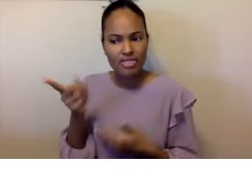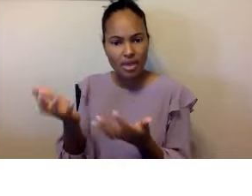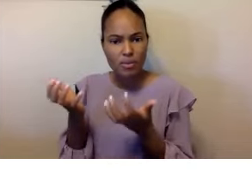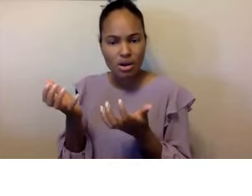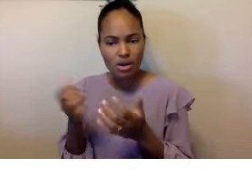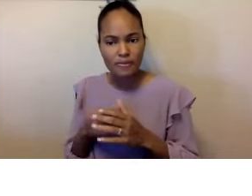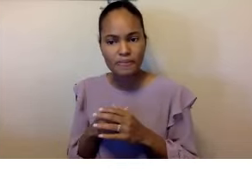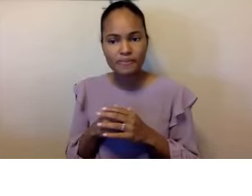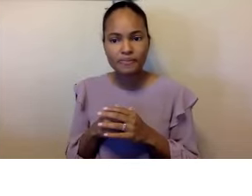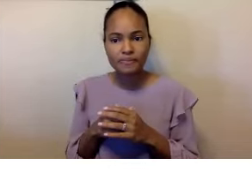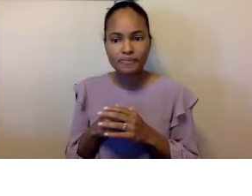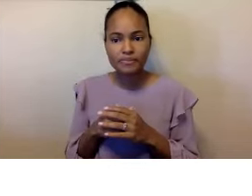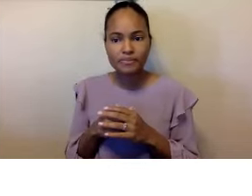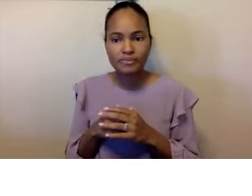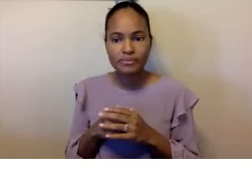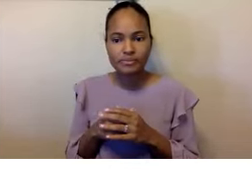is